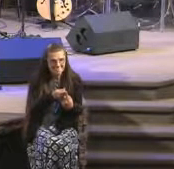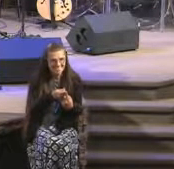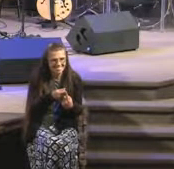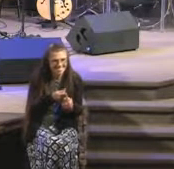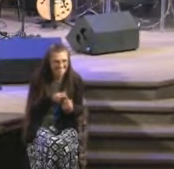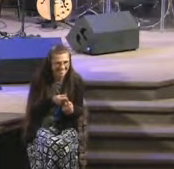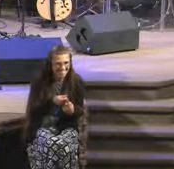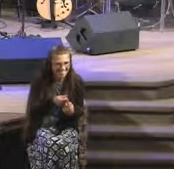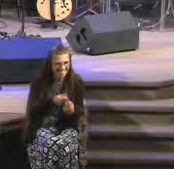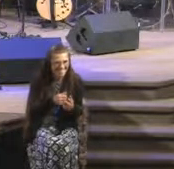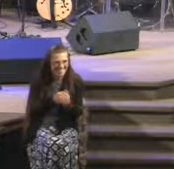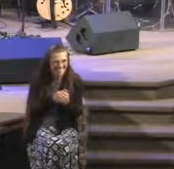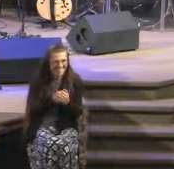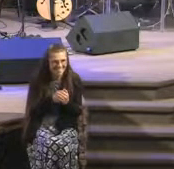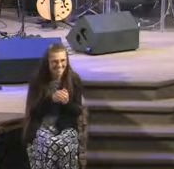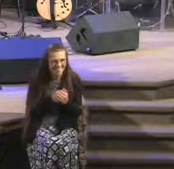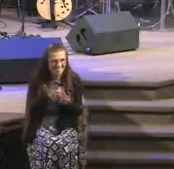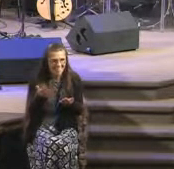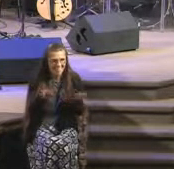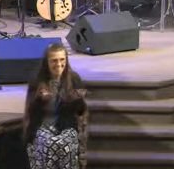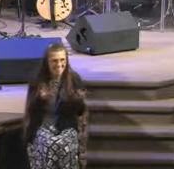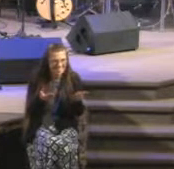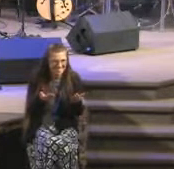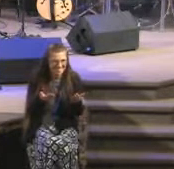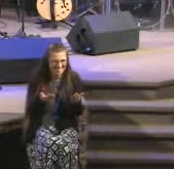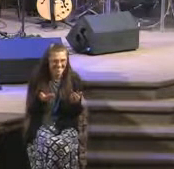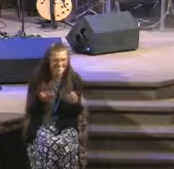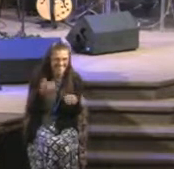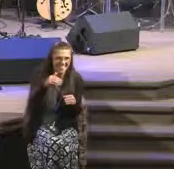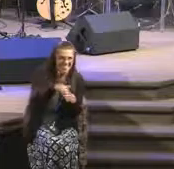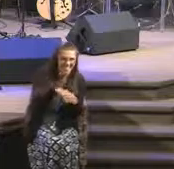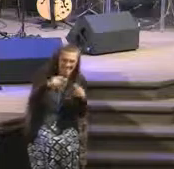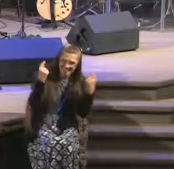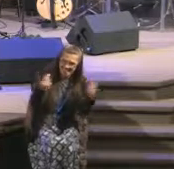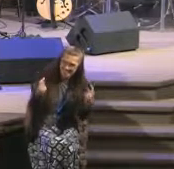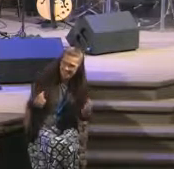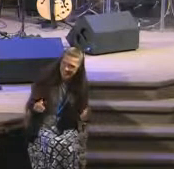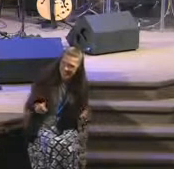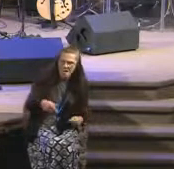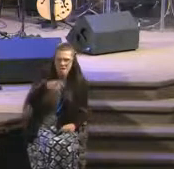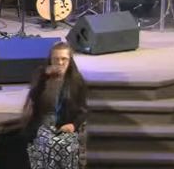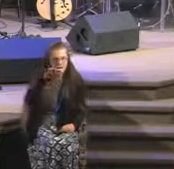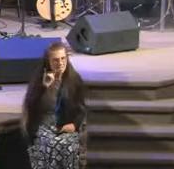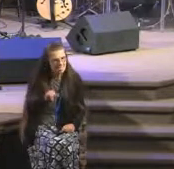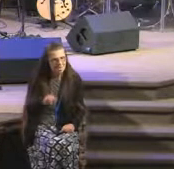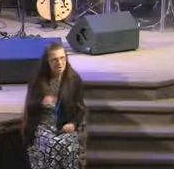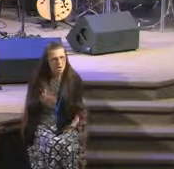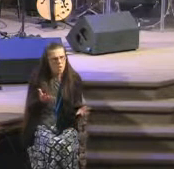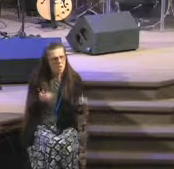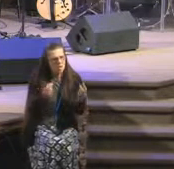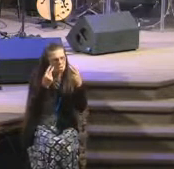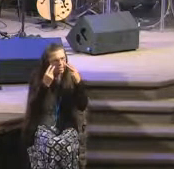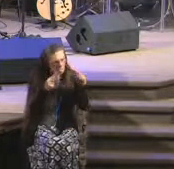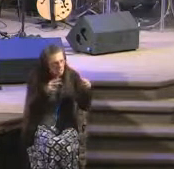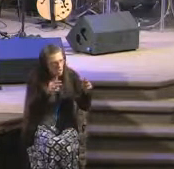me. Even in the throes of her sin, God still wanted to show mercy.